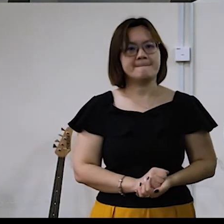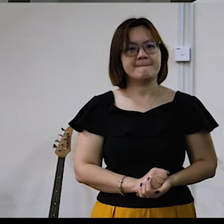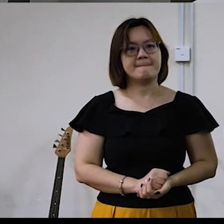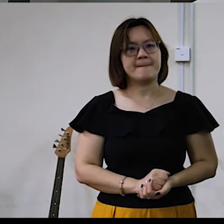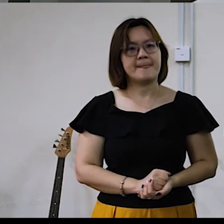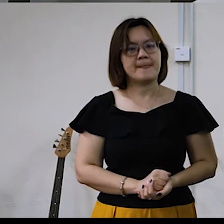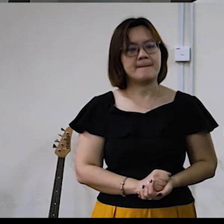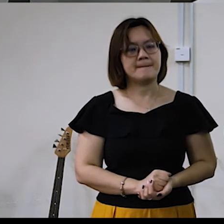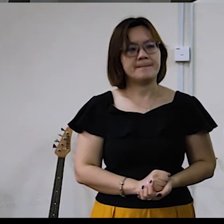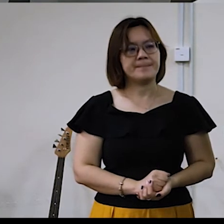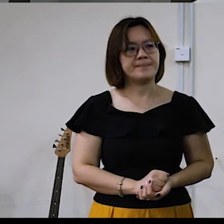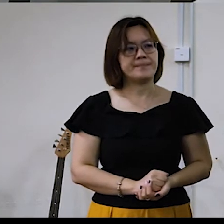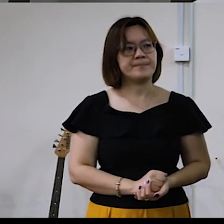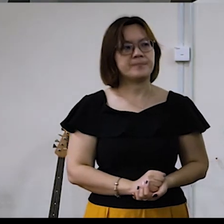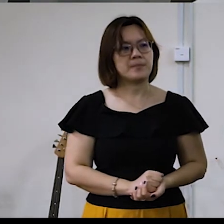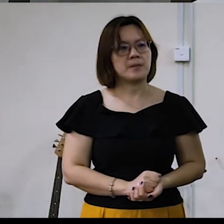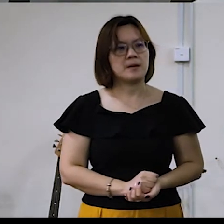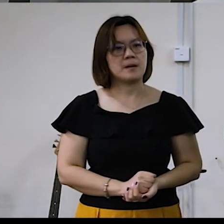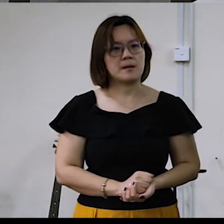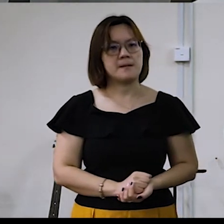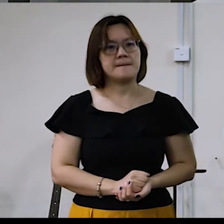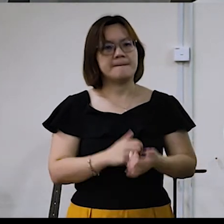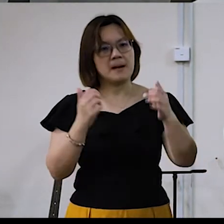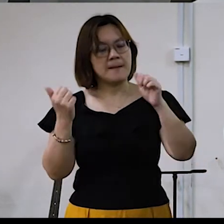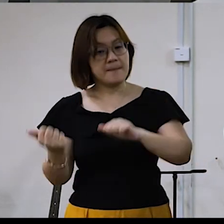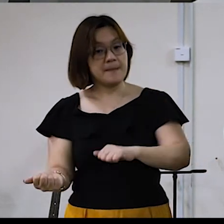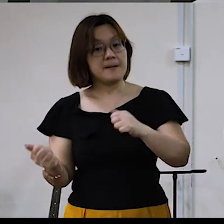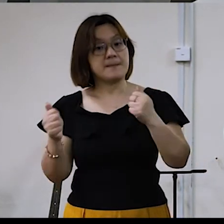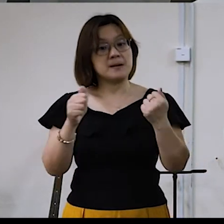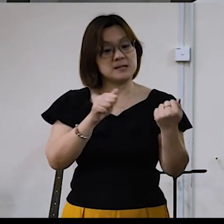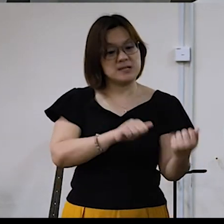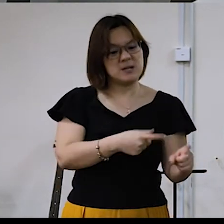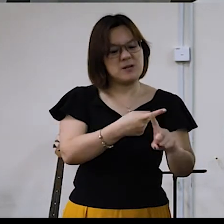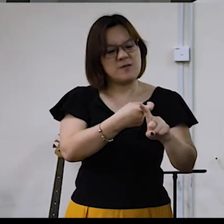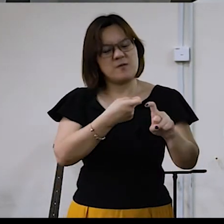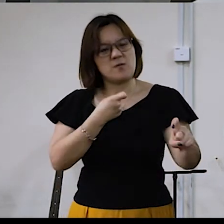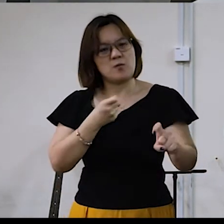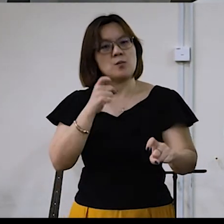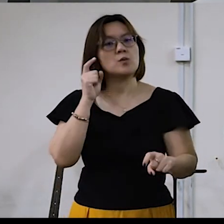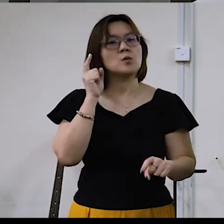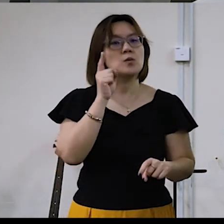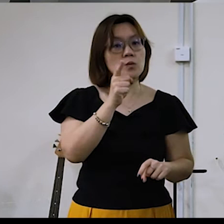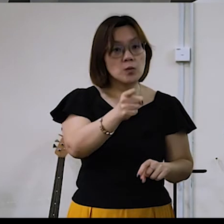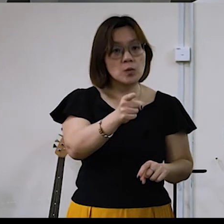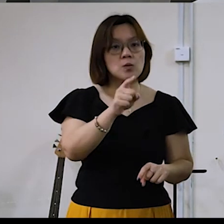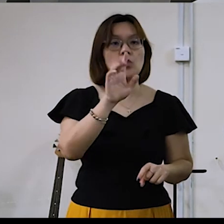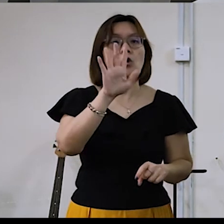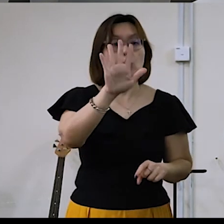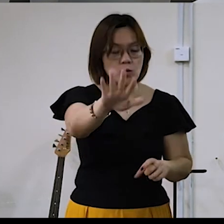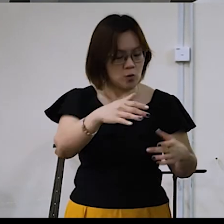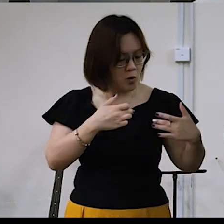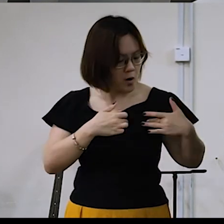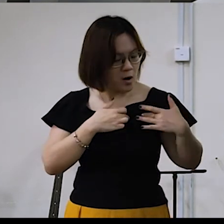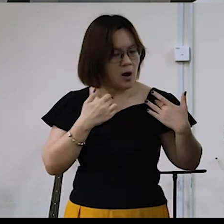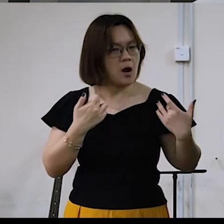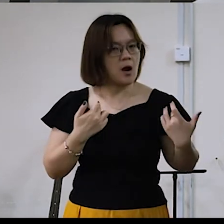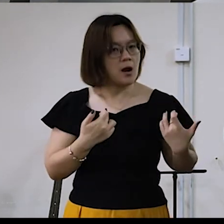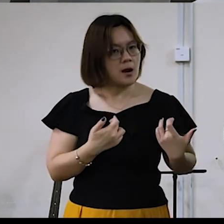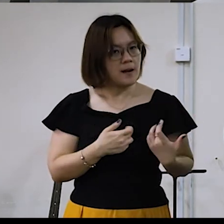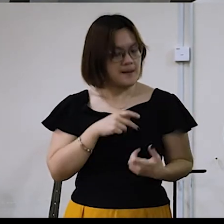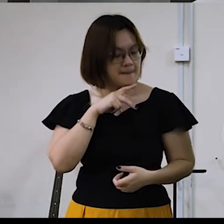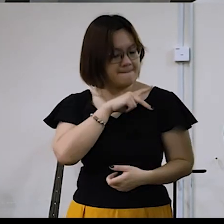that baptism is not legit. Are you listening? Come on, are you listening? Yes. That means it's a free will,